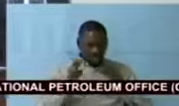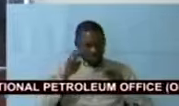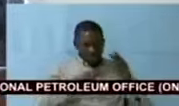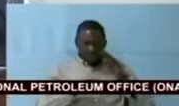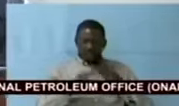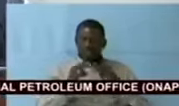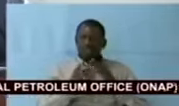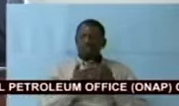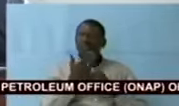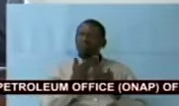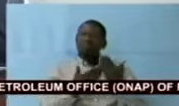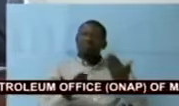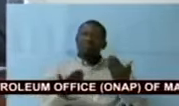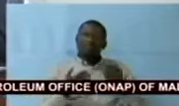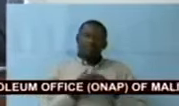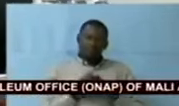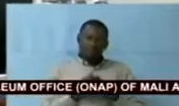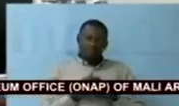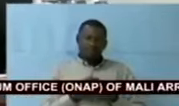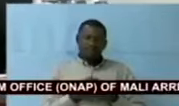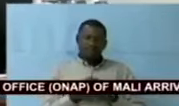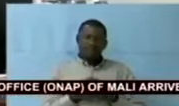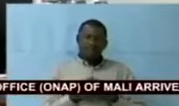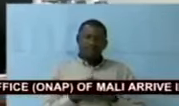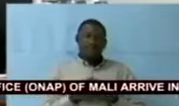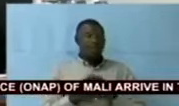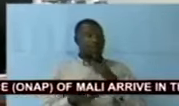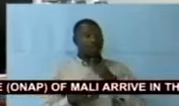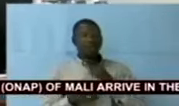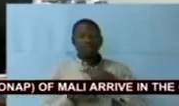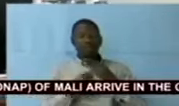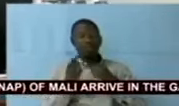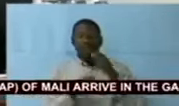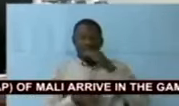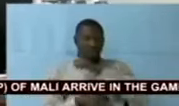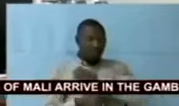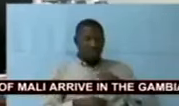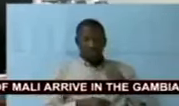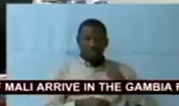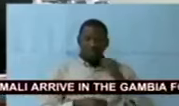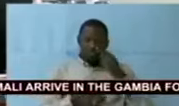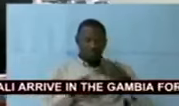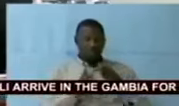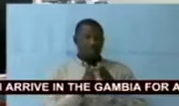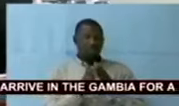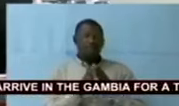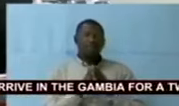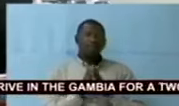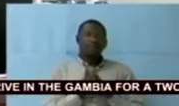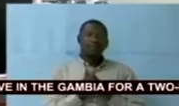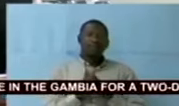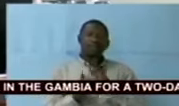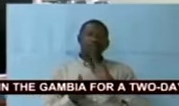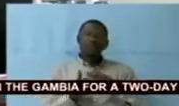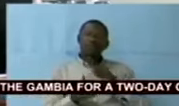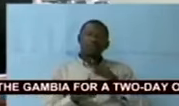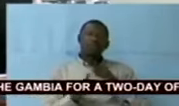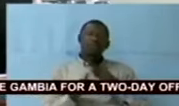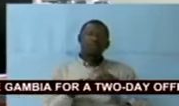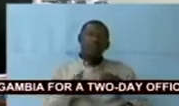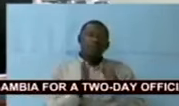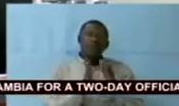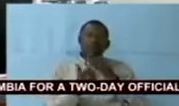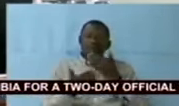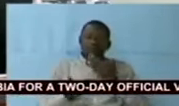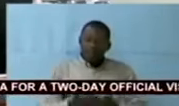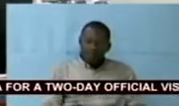senea. This is a criminal proceeding. Nyimu kukurun kitindo kitolete. Interlocutory appeals are not